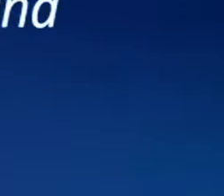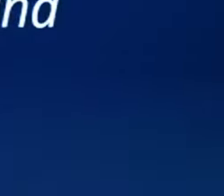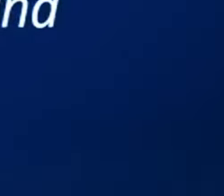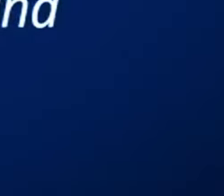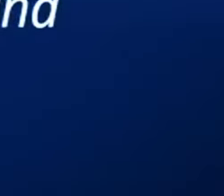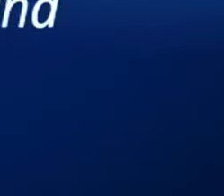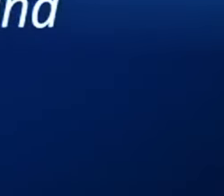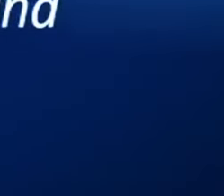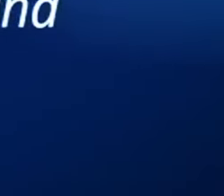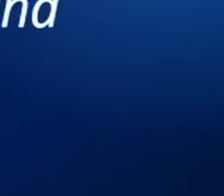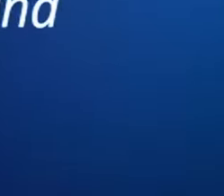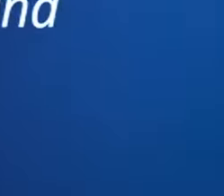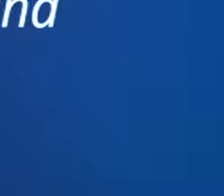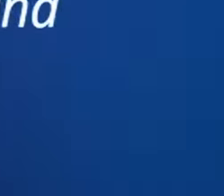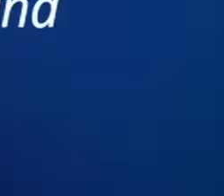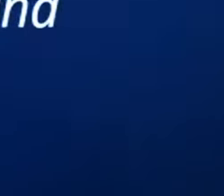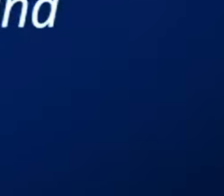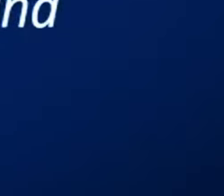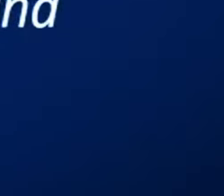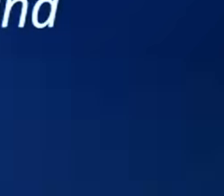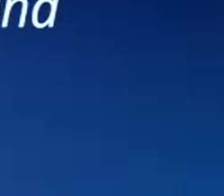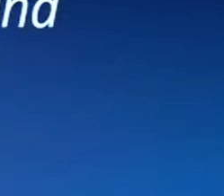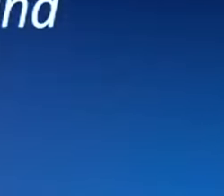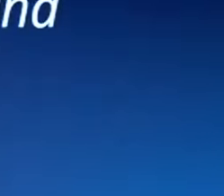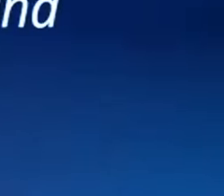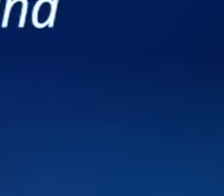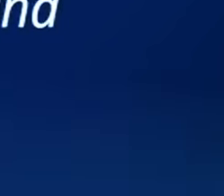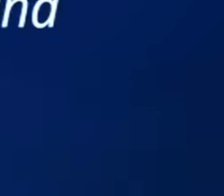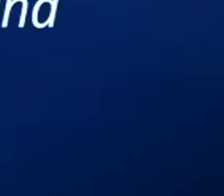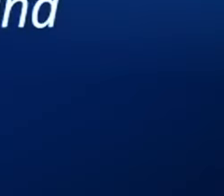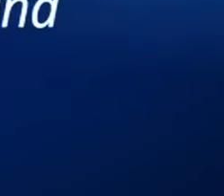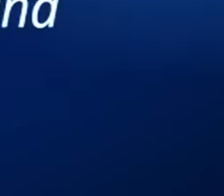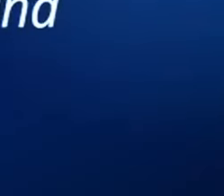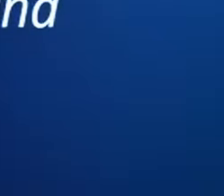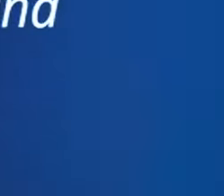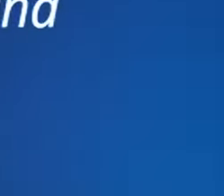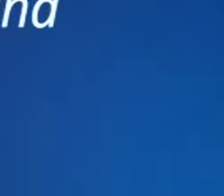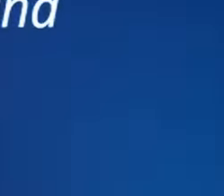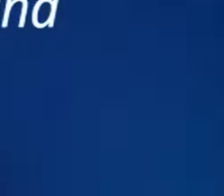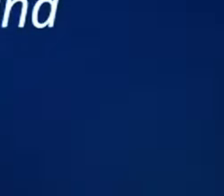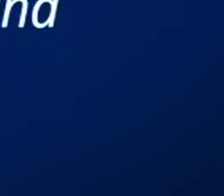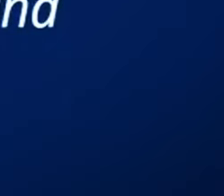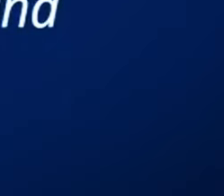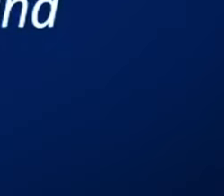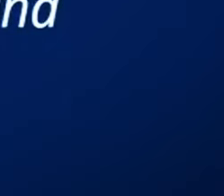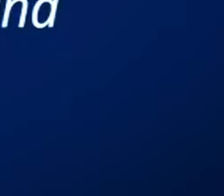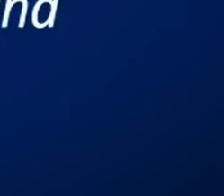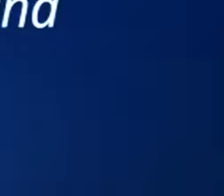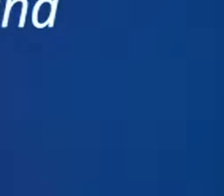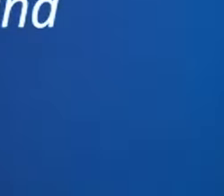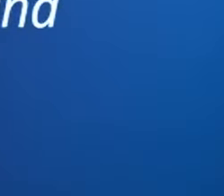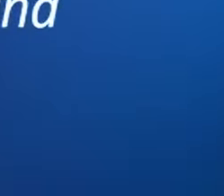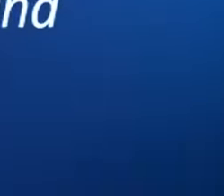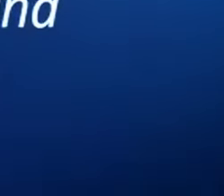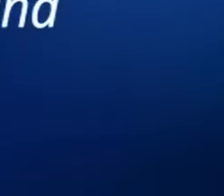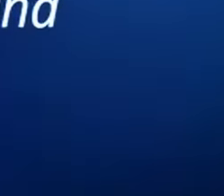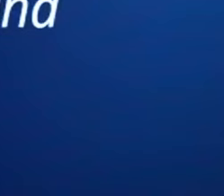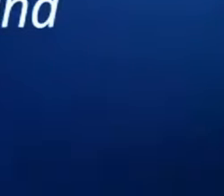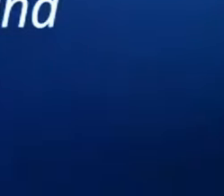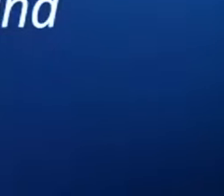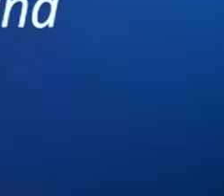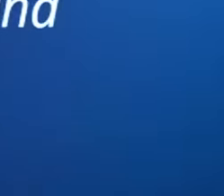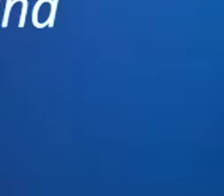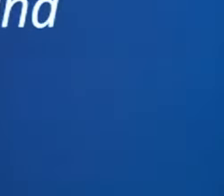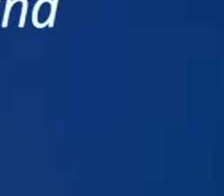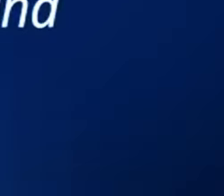favor from the almighty God na butaye techre ni se oni no obetumi anya asomdwe na fe wanya boni fafri afri